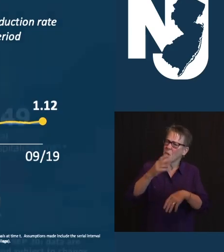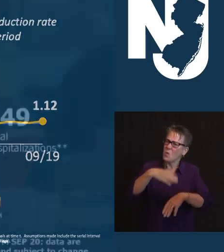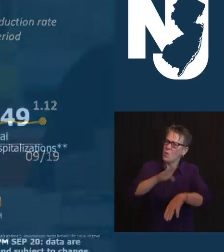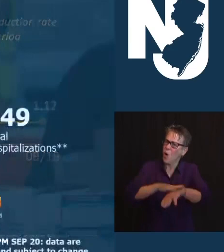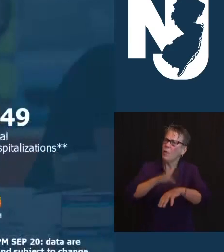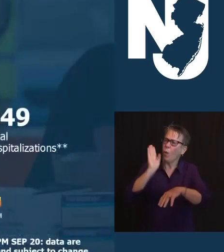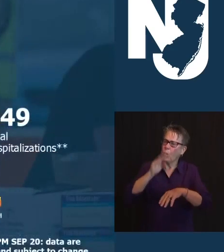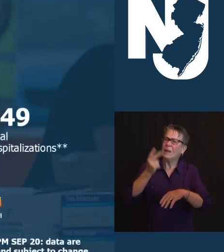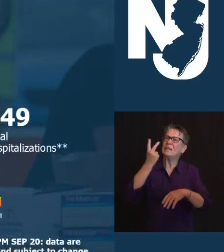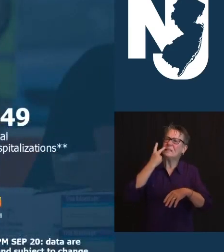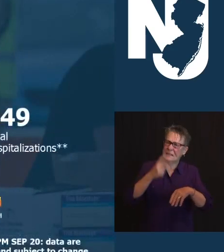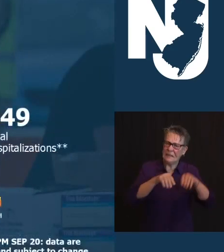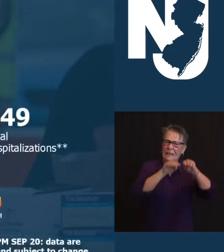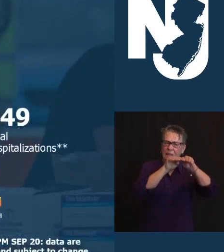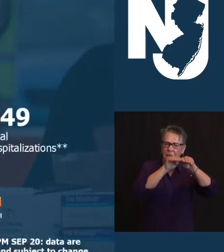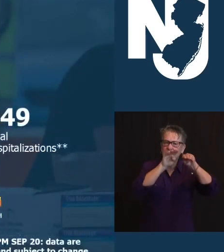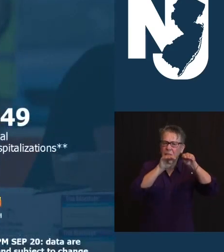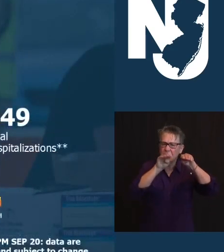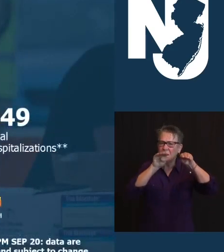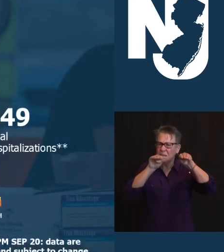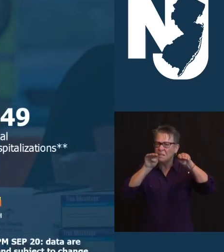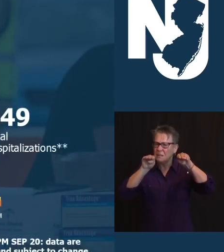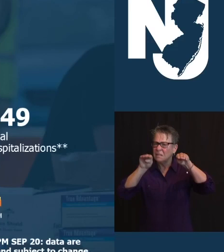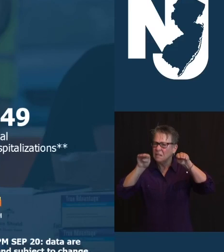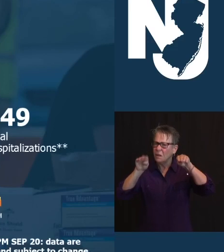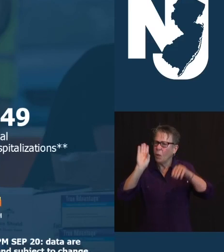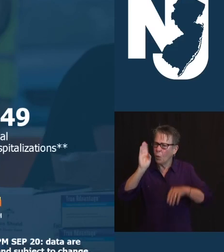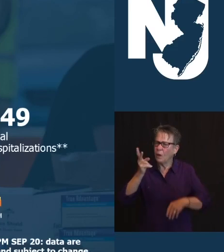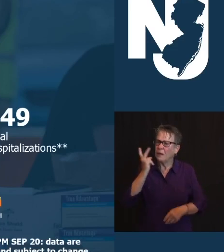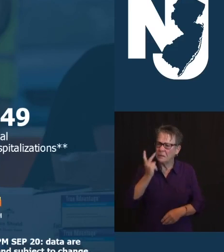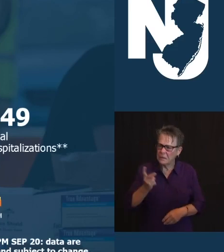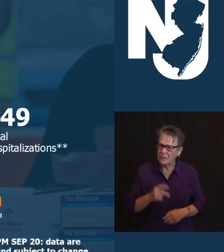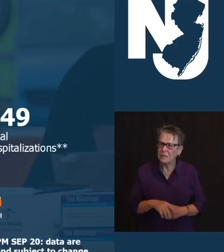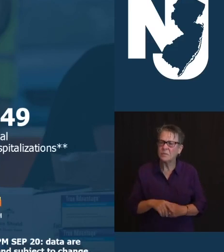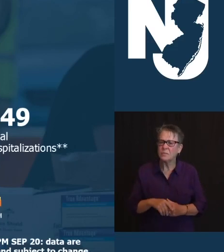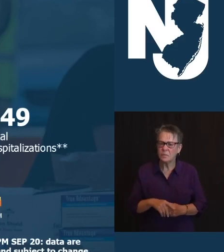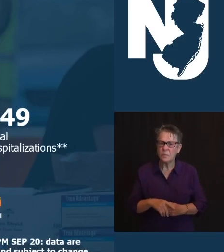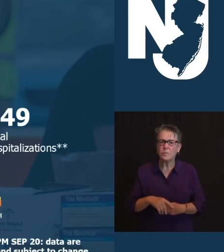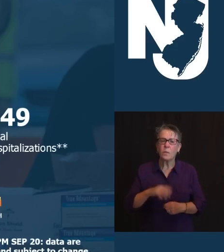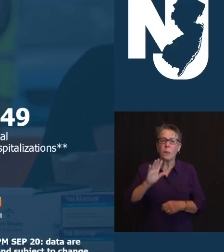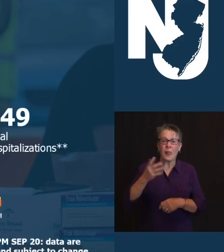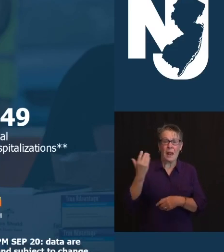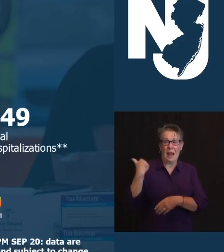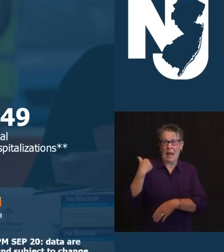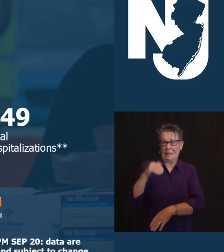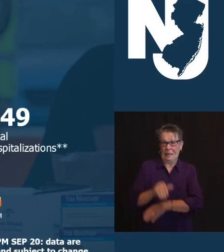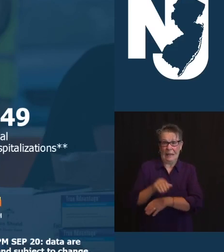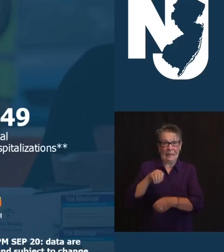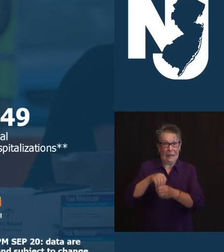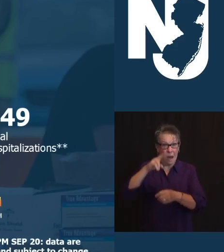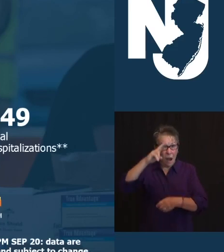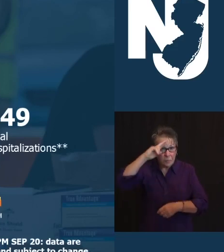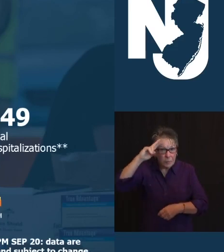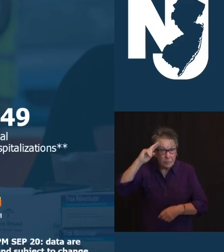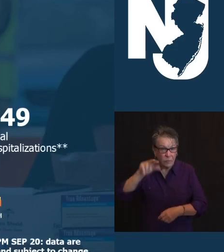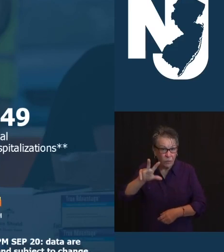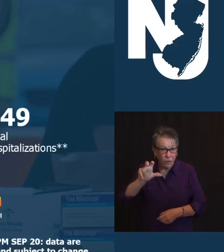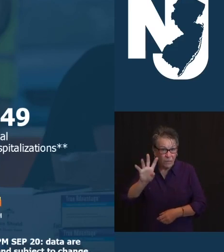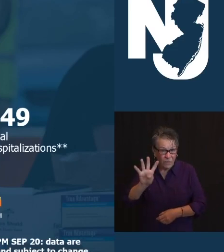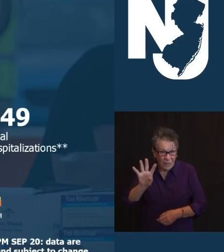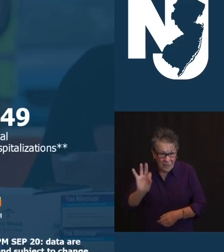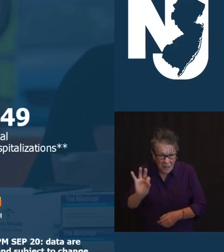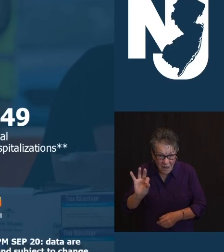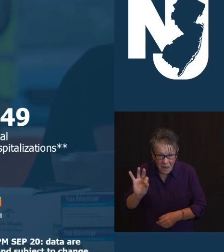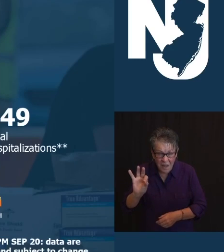as of last night, 185 confirmed COVID-19 patients, another 164 persons under investigation